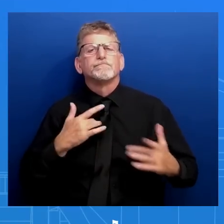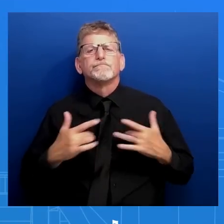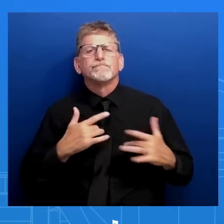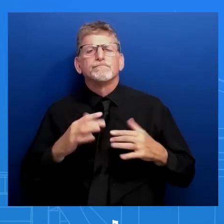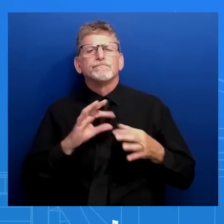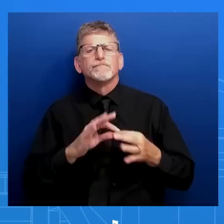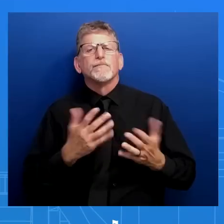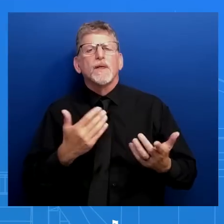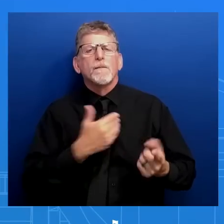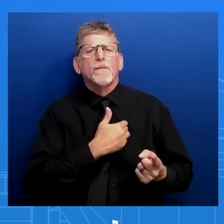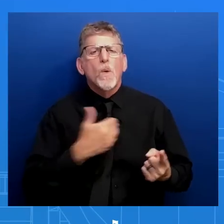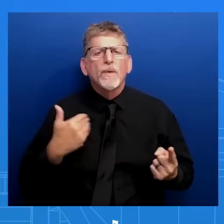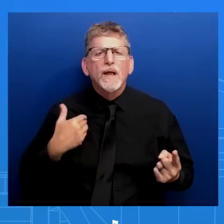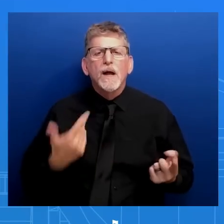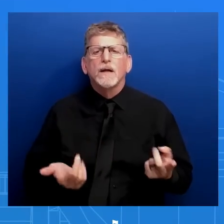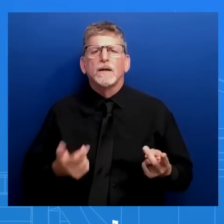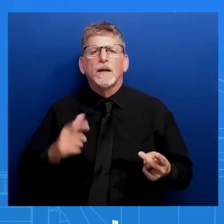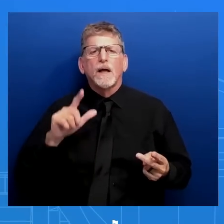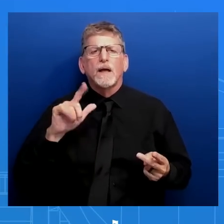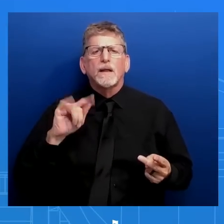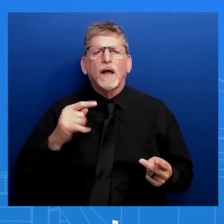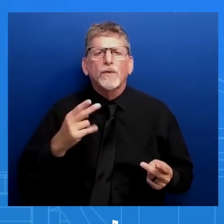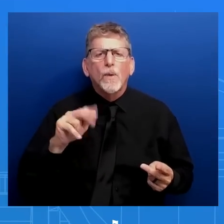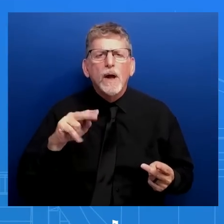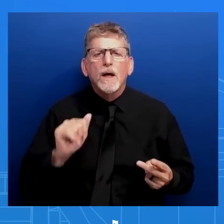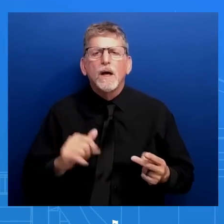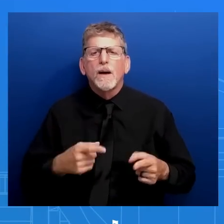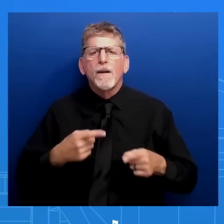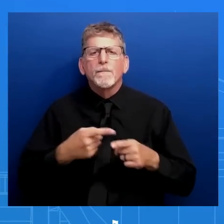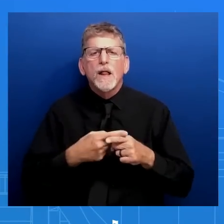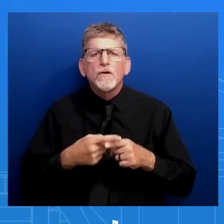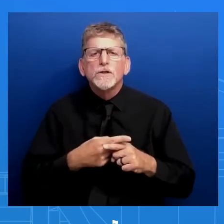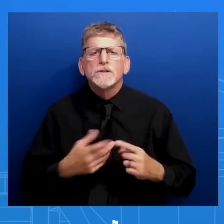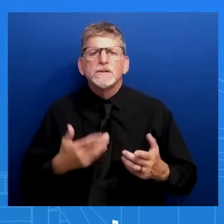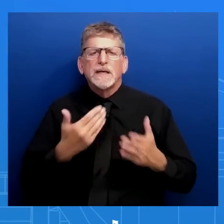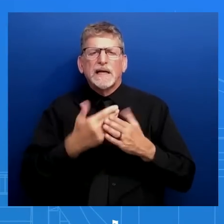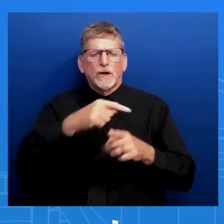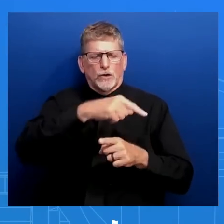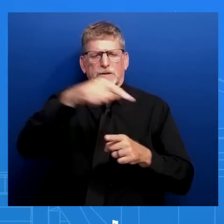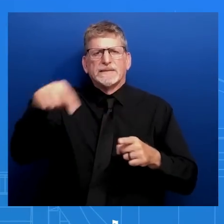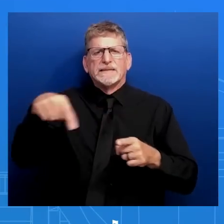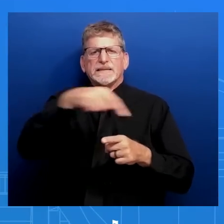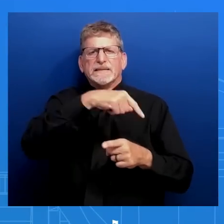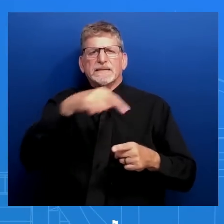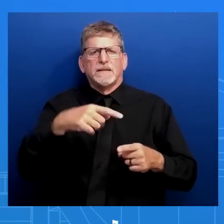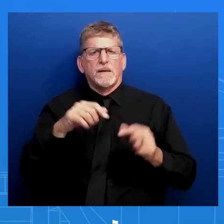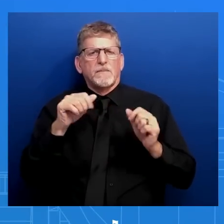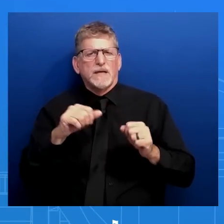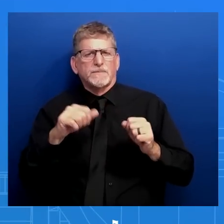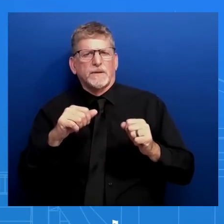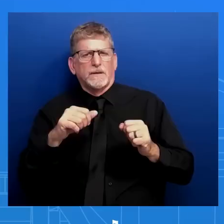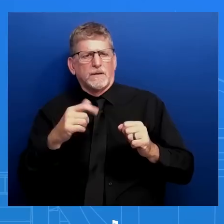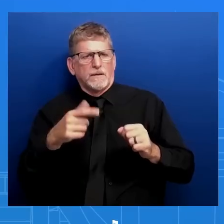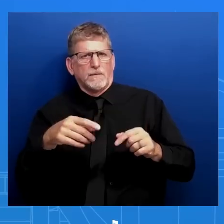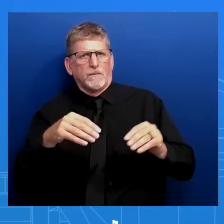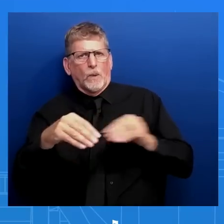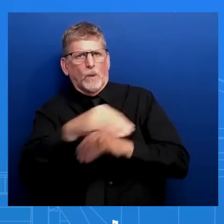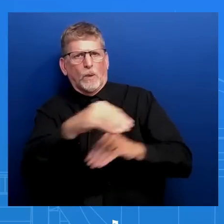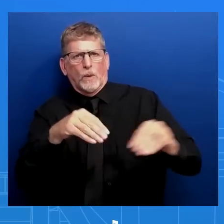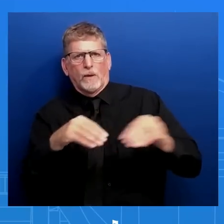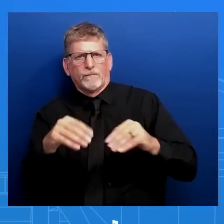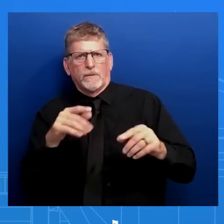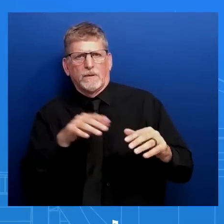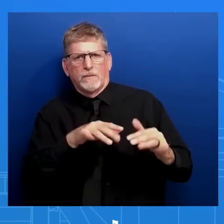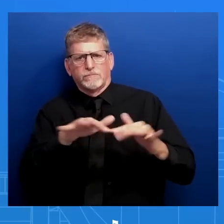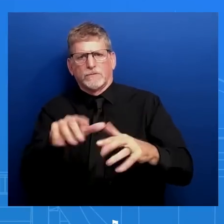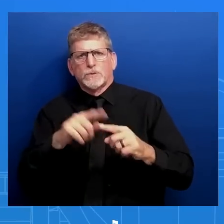neighboring Belarus, about possible movement of Wagner's troop to Belarus. You just said that you don't know where they are, but